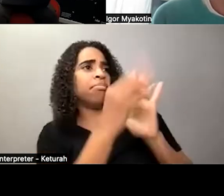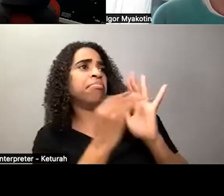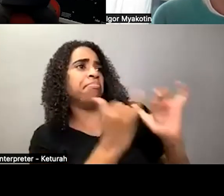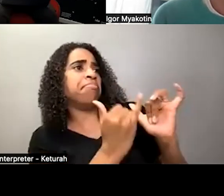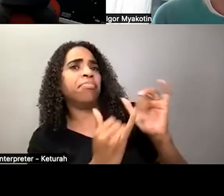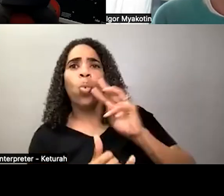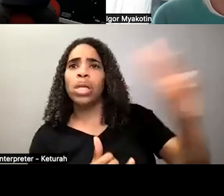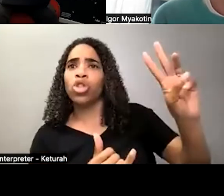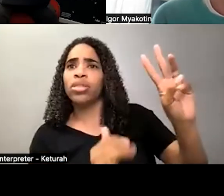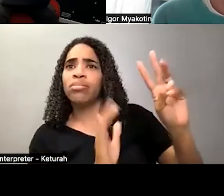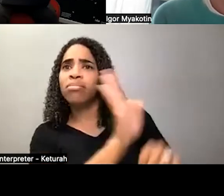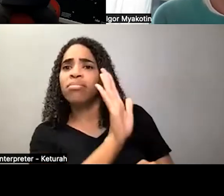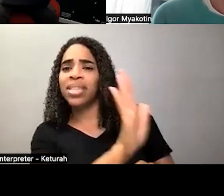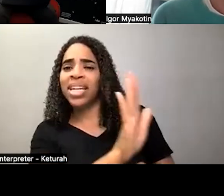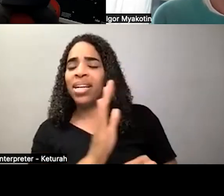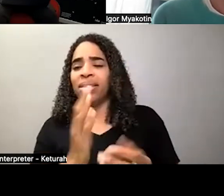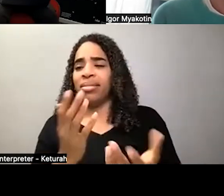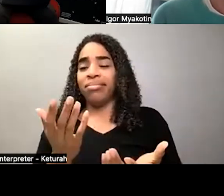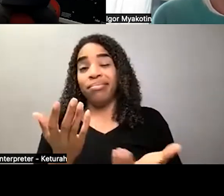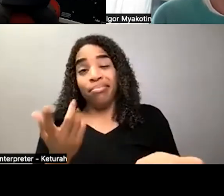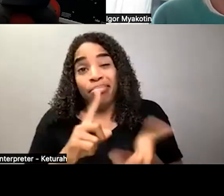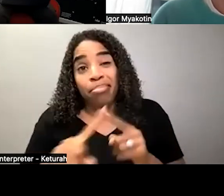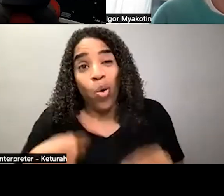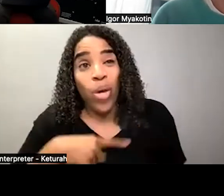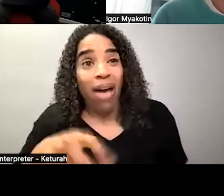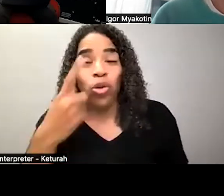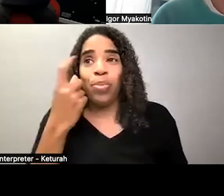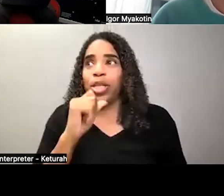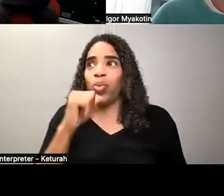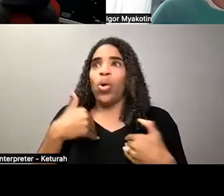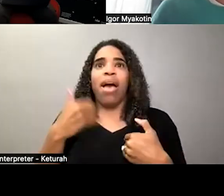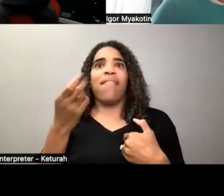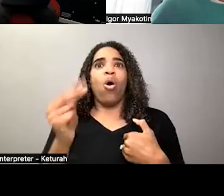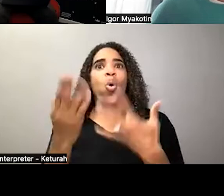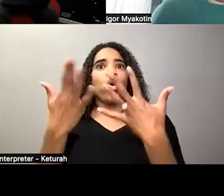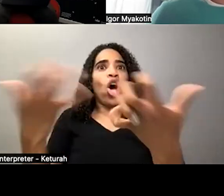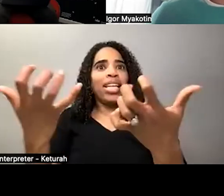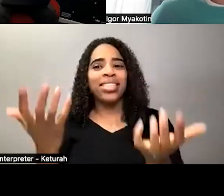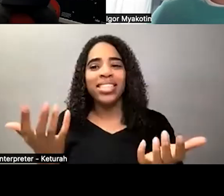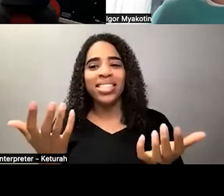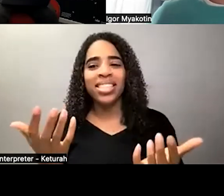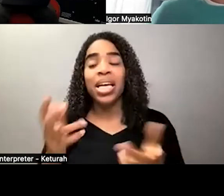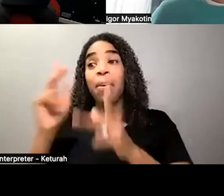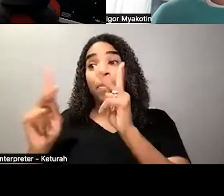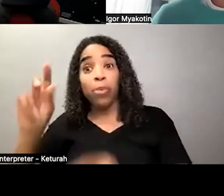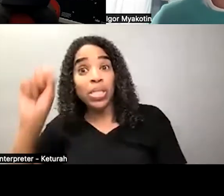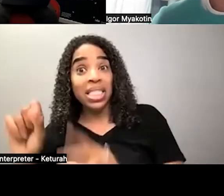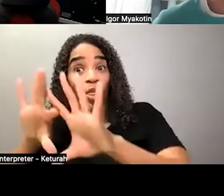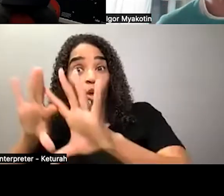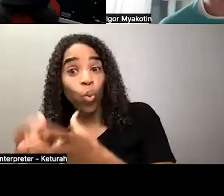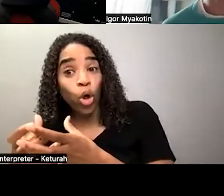them. And we really don't have access to our own audience usually. Like the people in the southern world don't